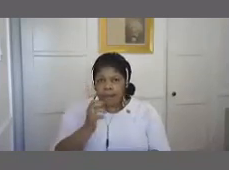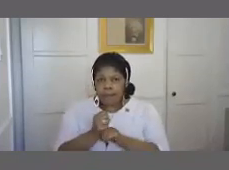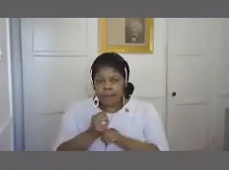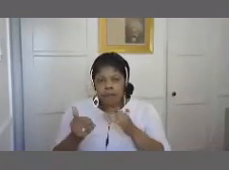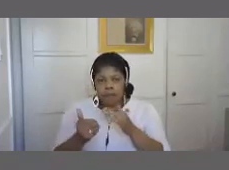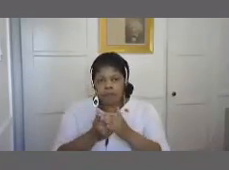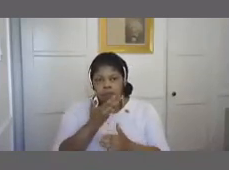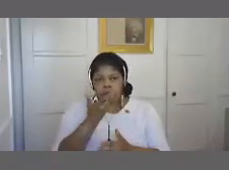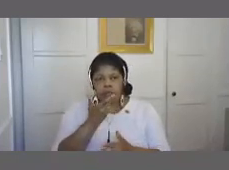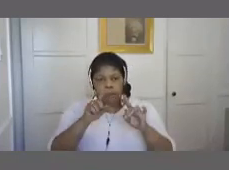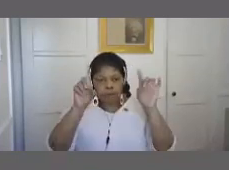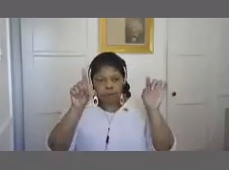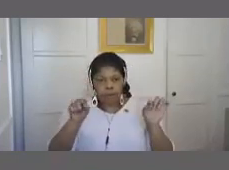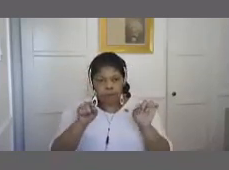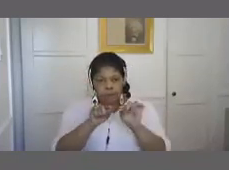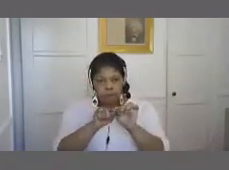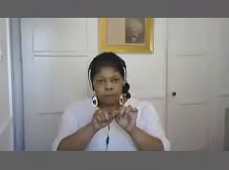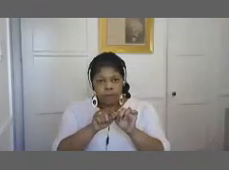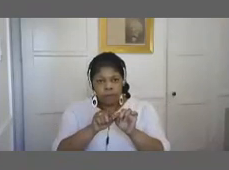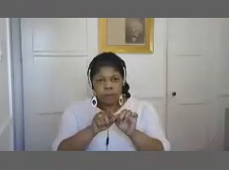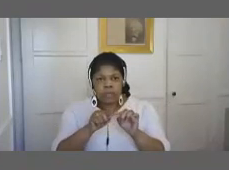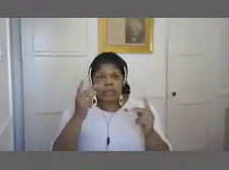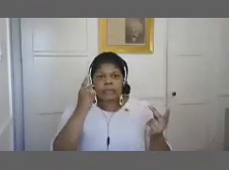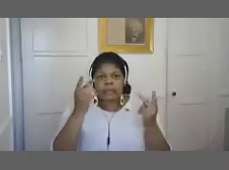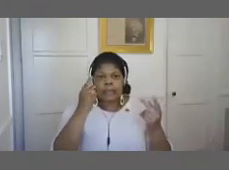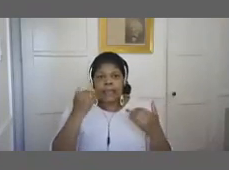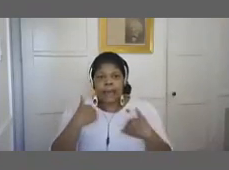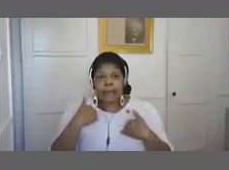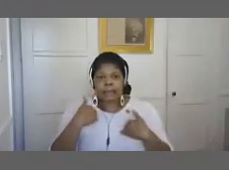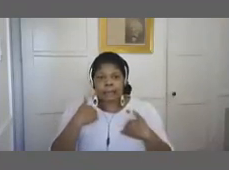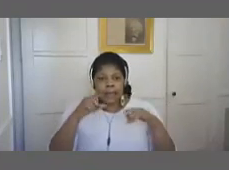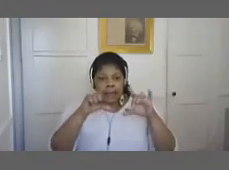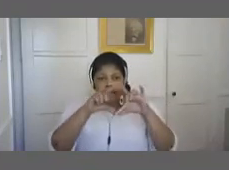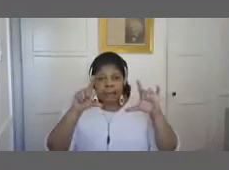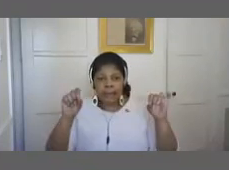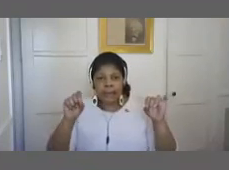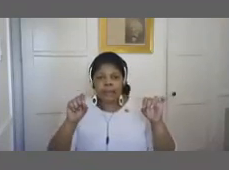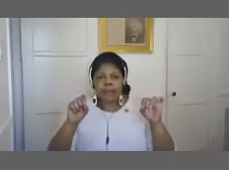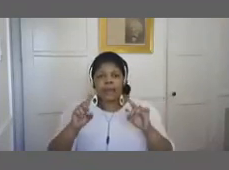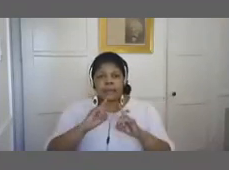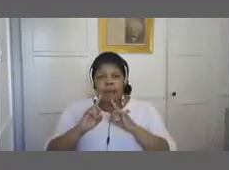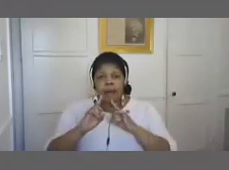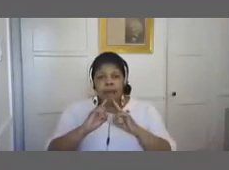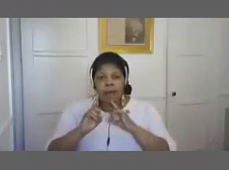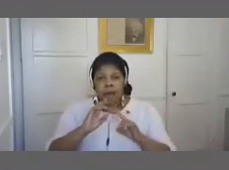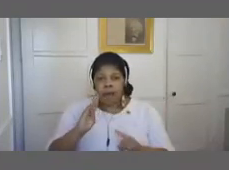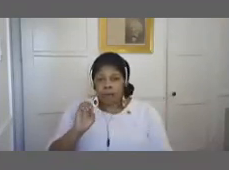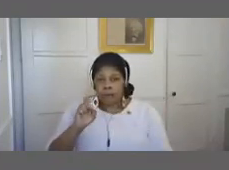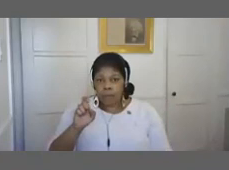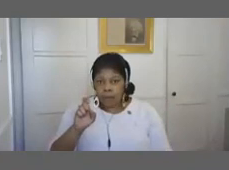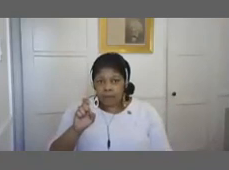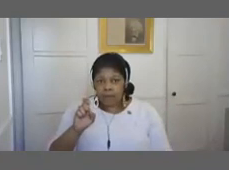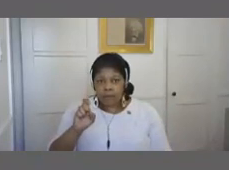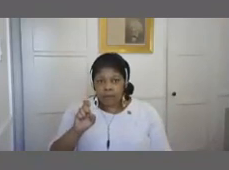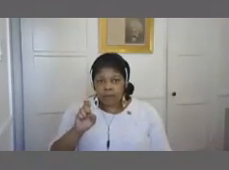up a dialog box here, a little panel. And the default name that they use, which I really kind of